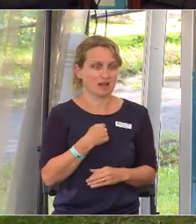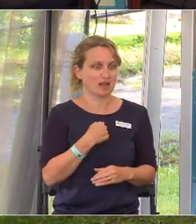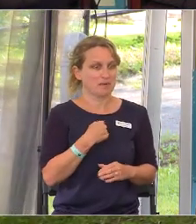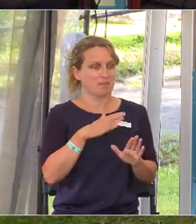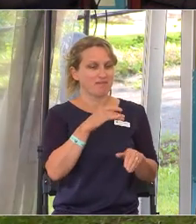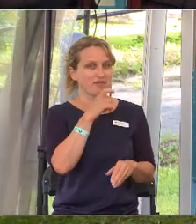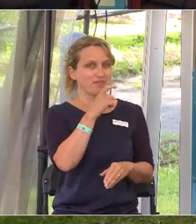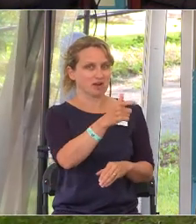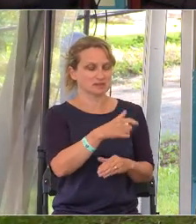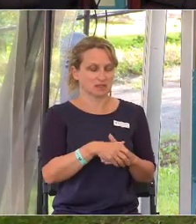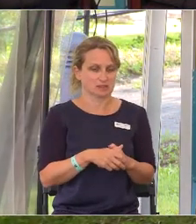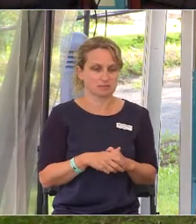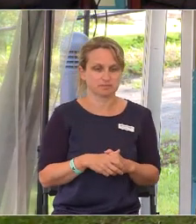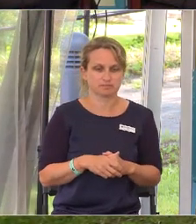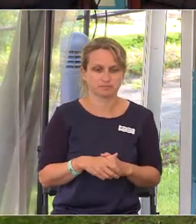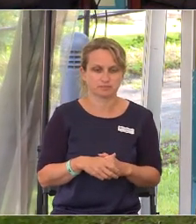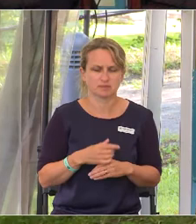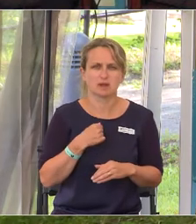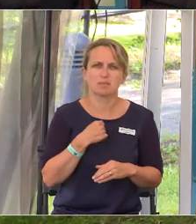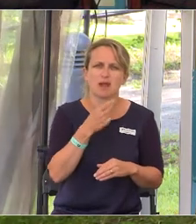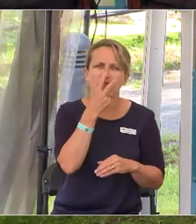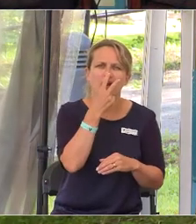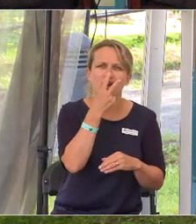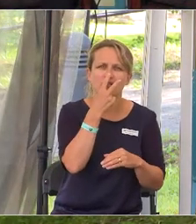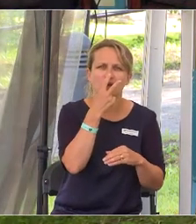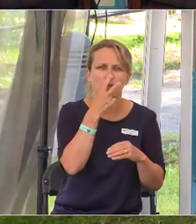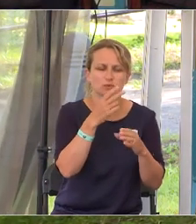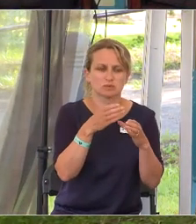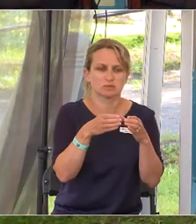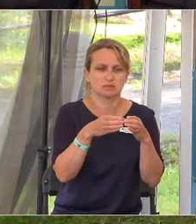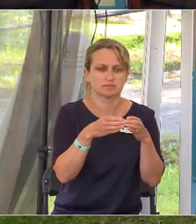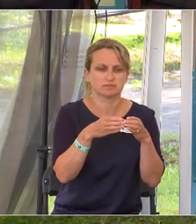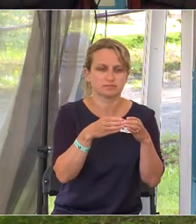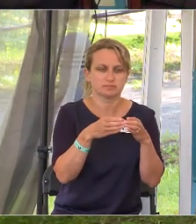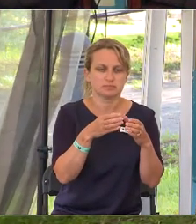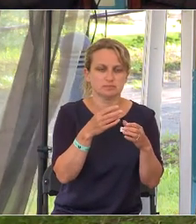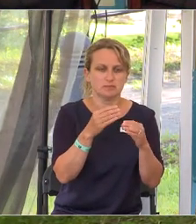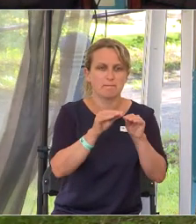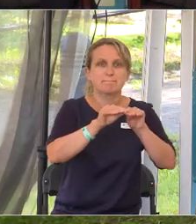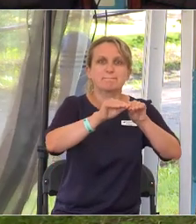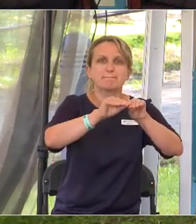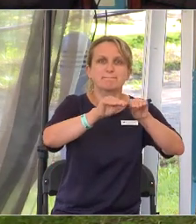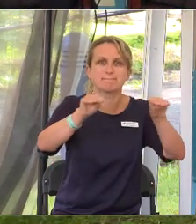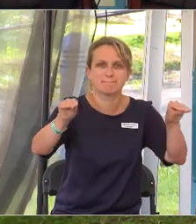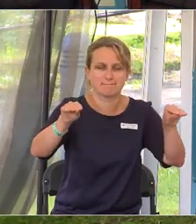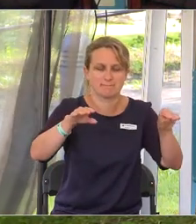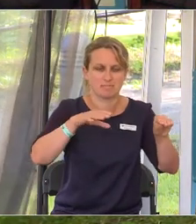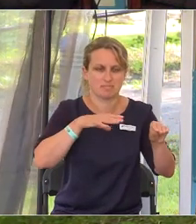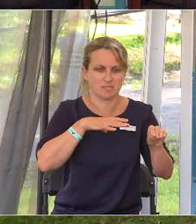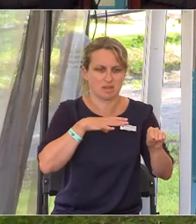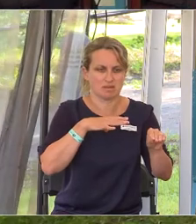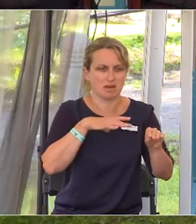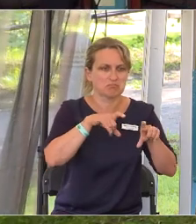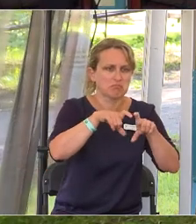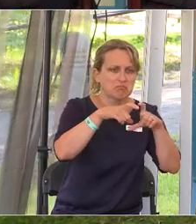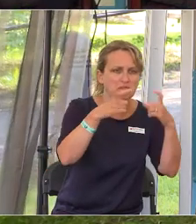that they want to know systems or like intelligence and so on. I see that there's a lot of media being presented as the same media, as the same